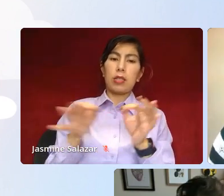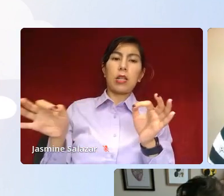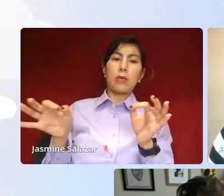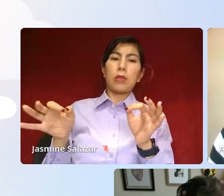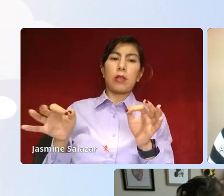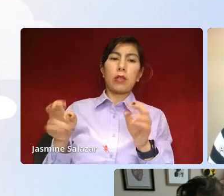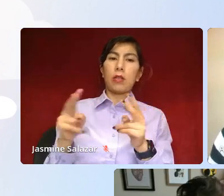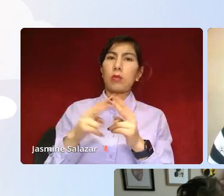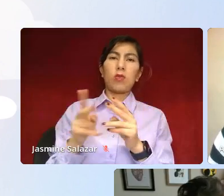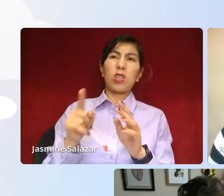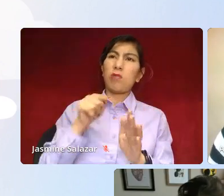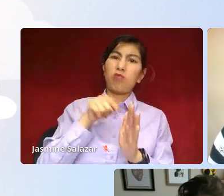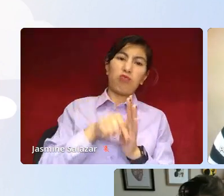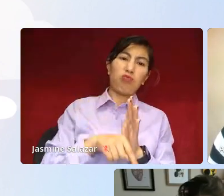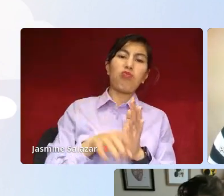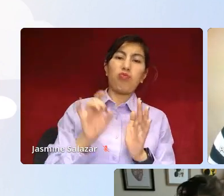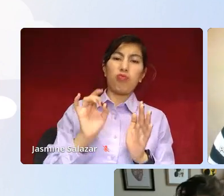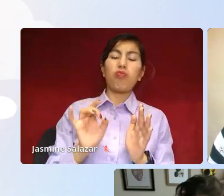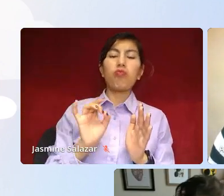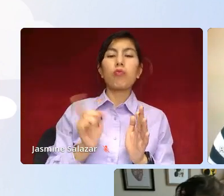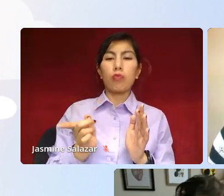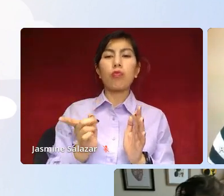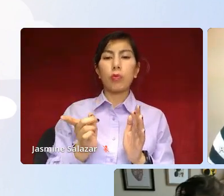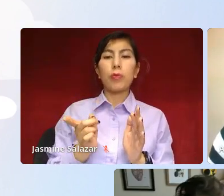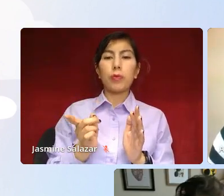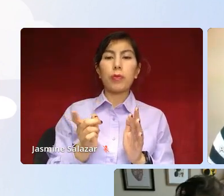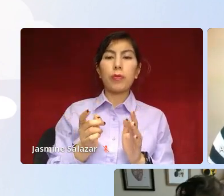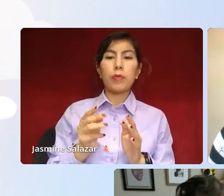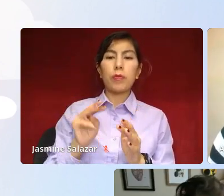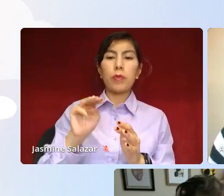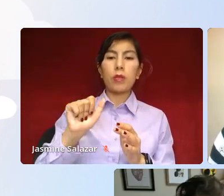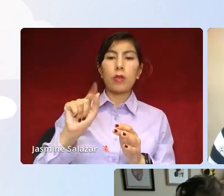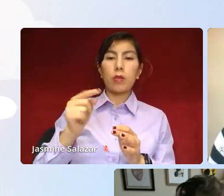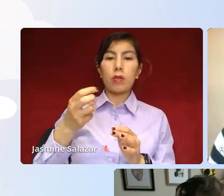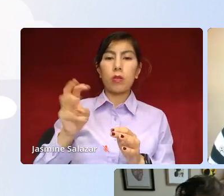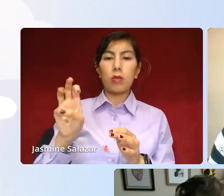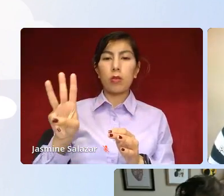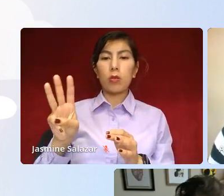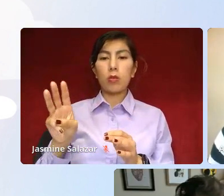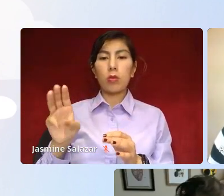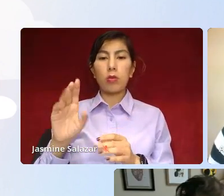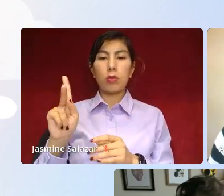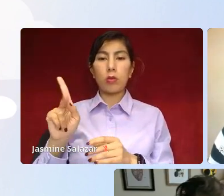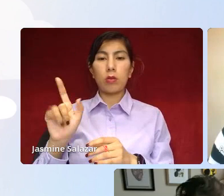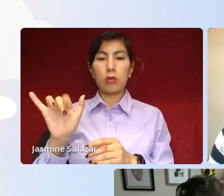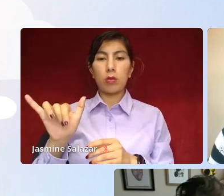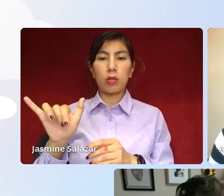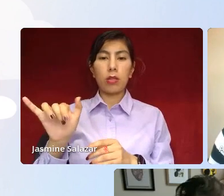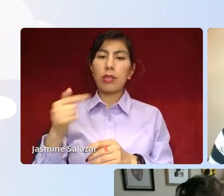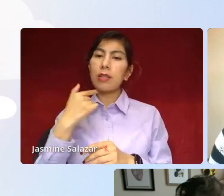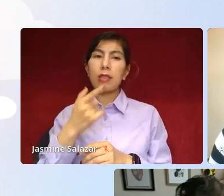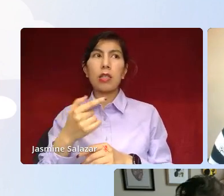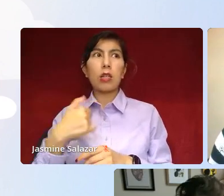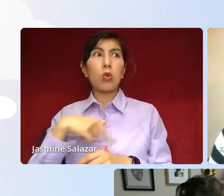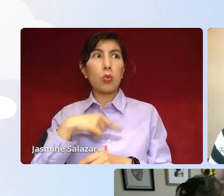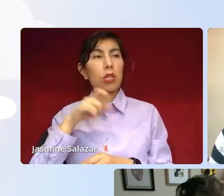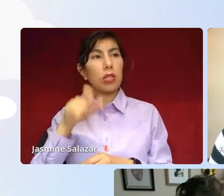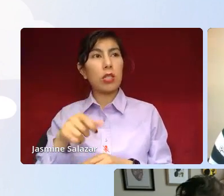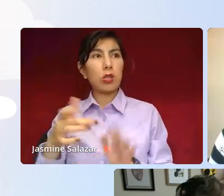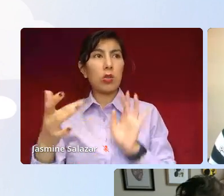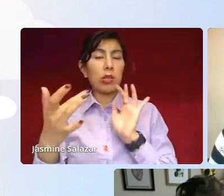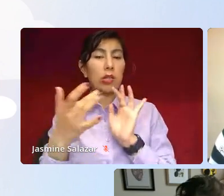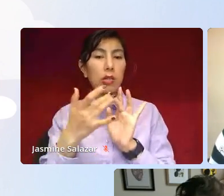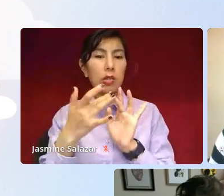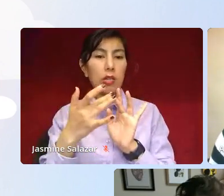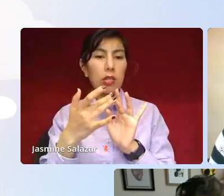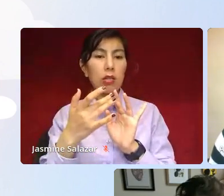so profound. Matthew Clay, he stated that we have to connect before